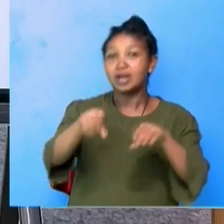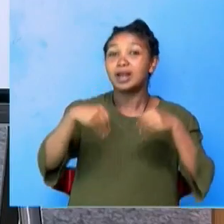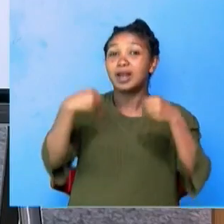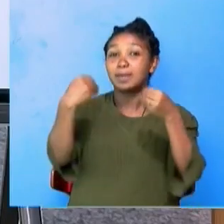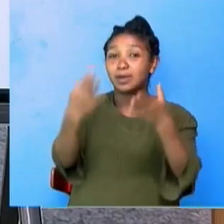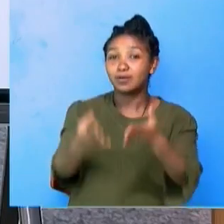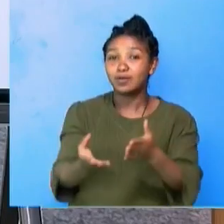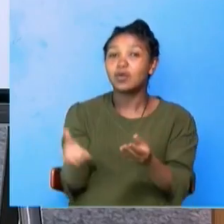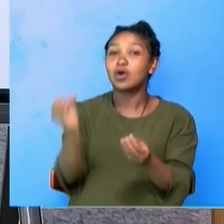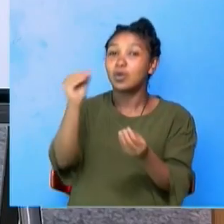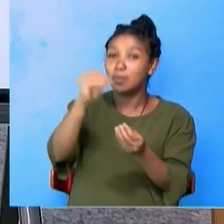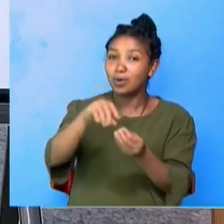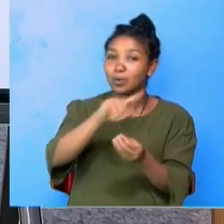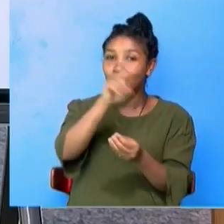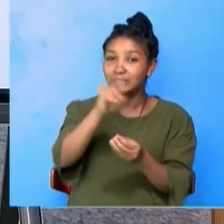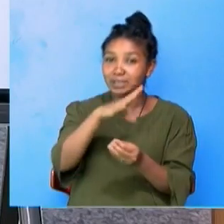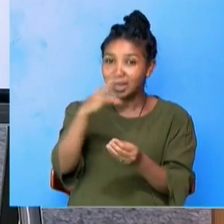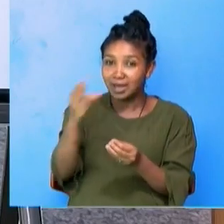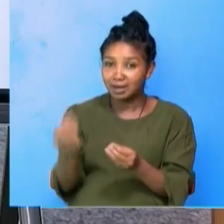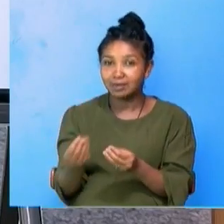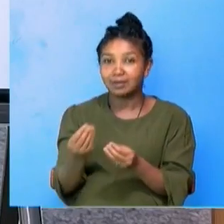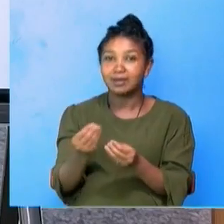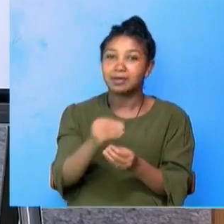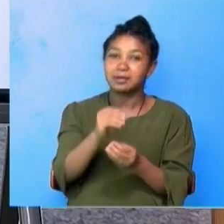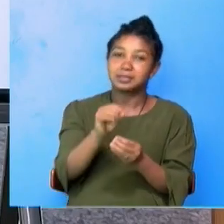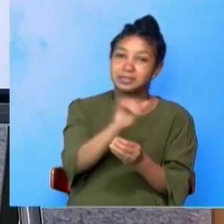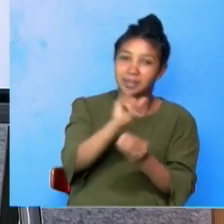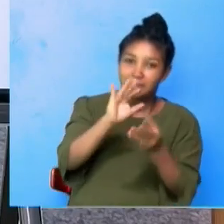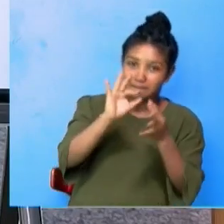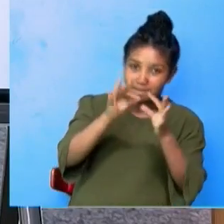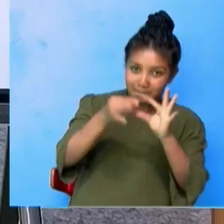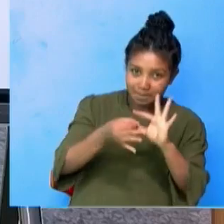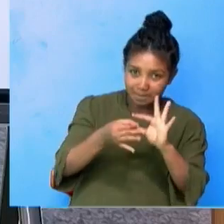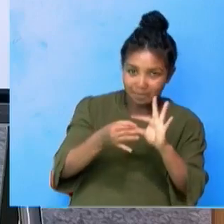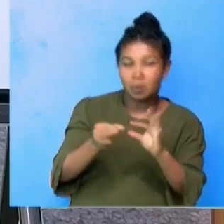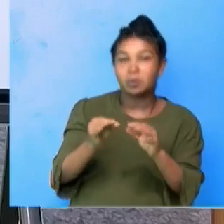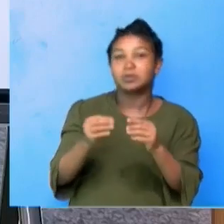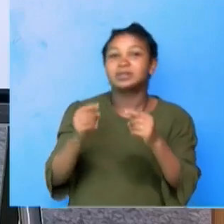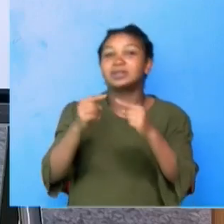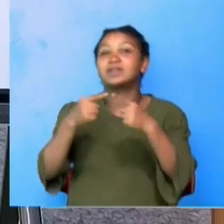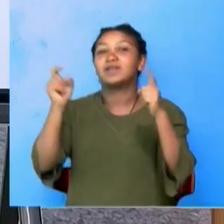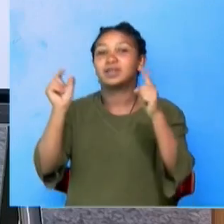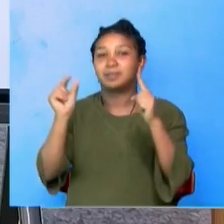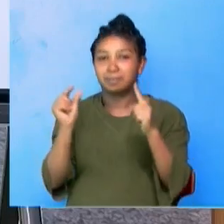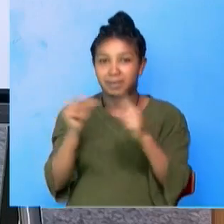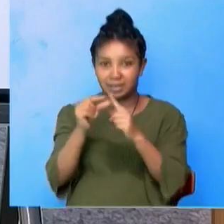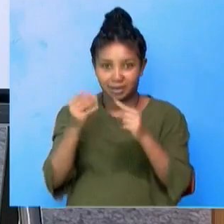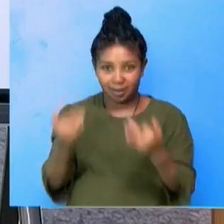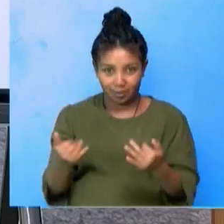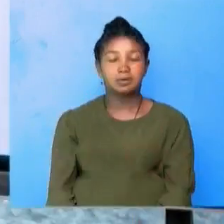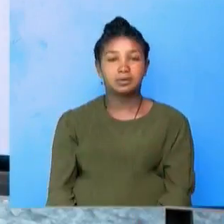you more questions and also antonym, and it's called opposite meanings.